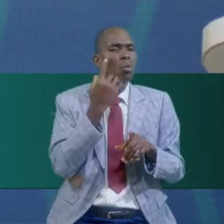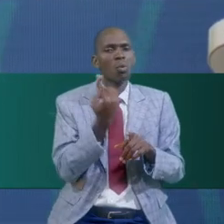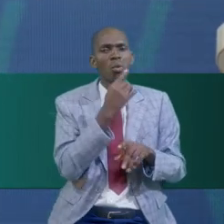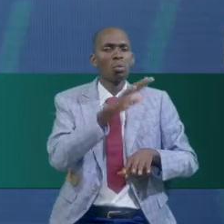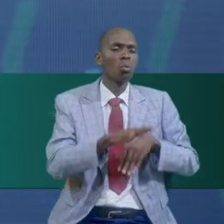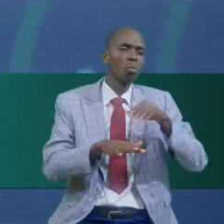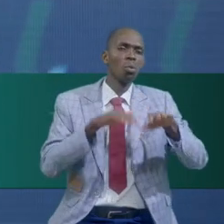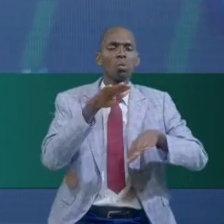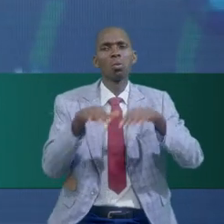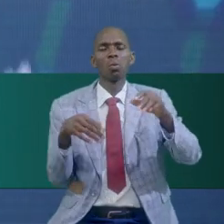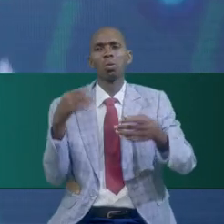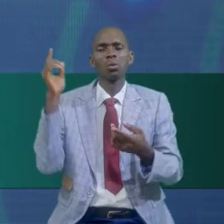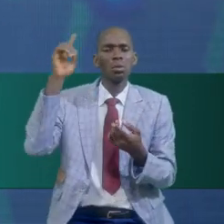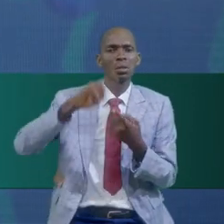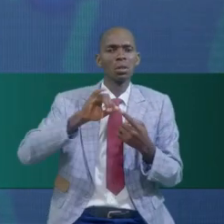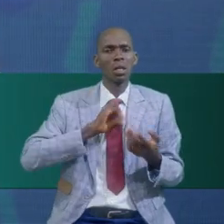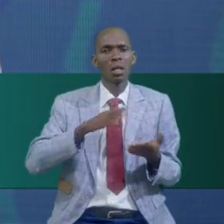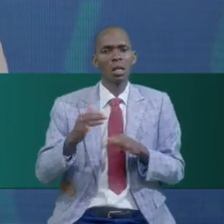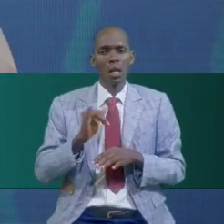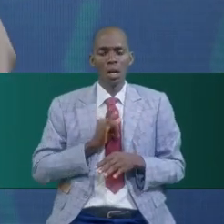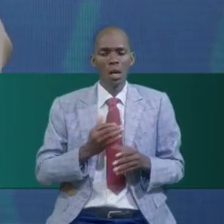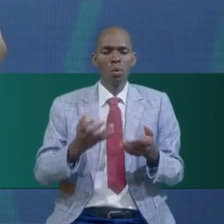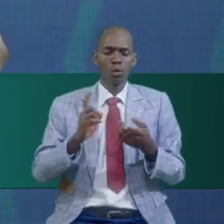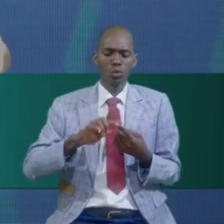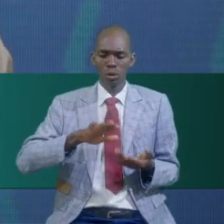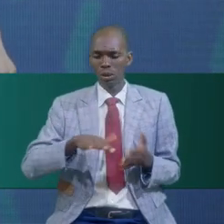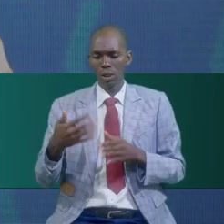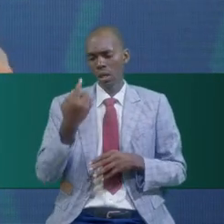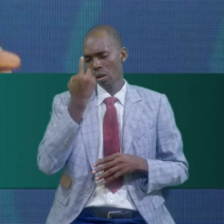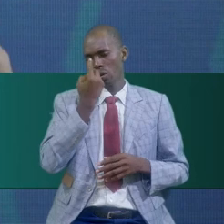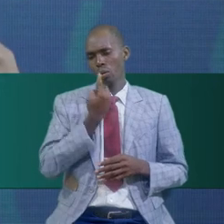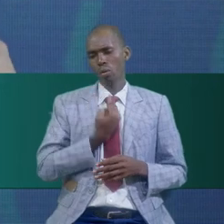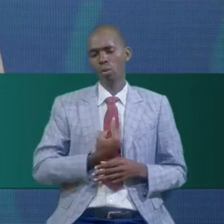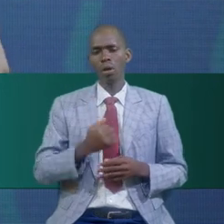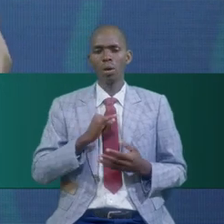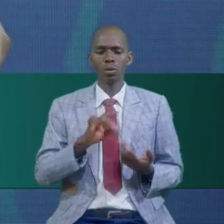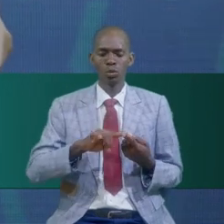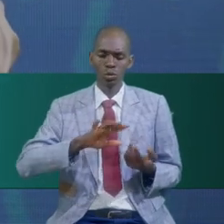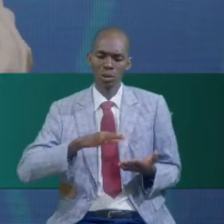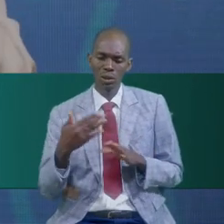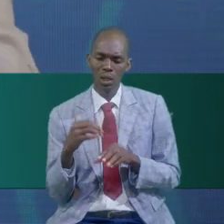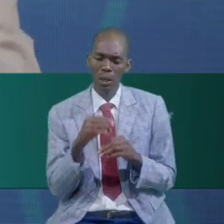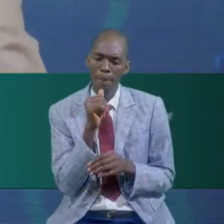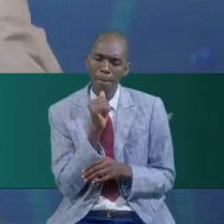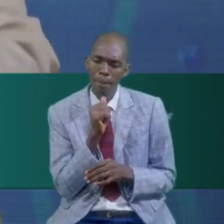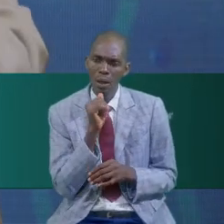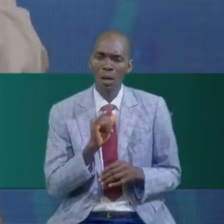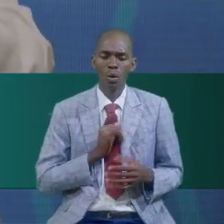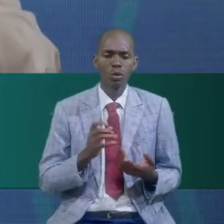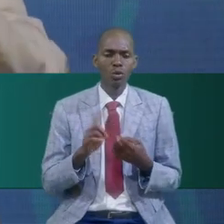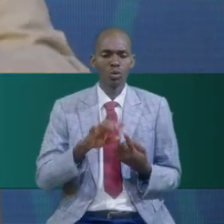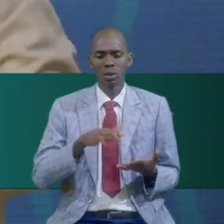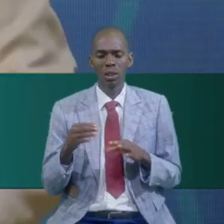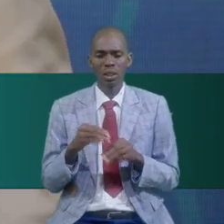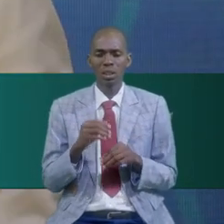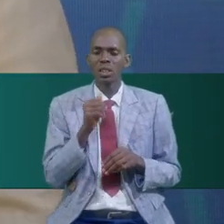I die. I want to die alone. I want to die in private. I want to die in secret. Nobody will